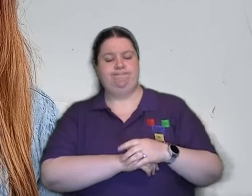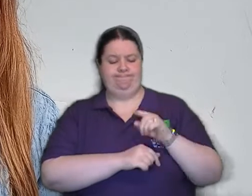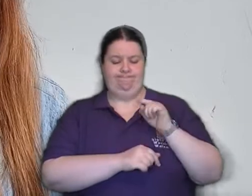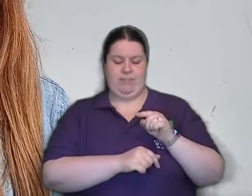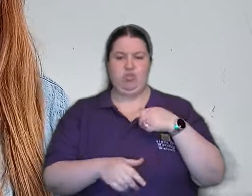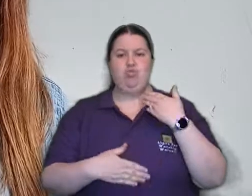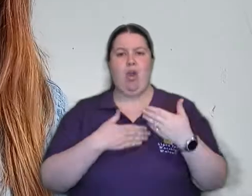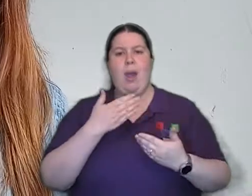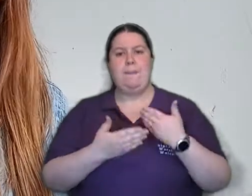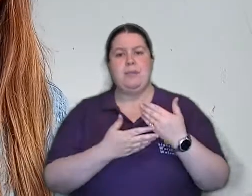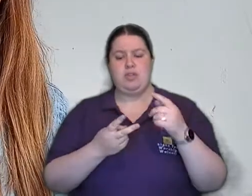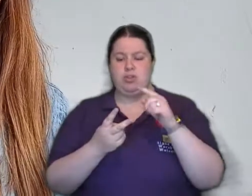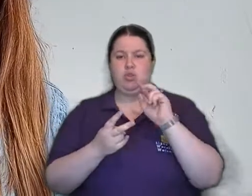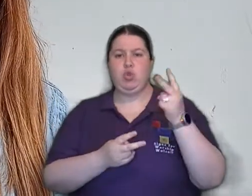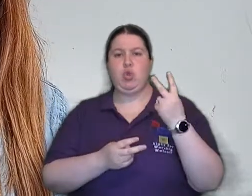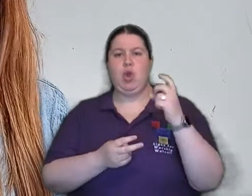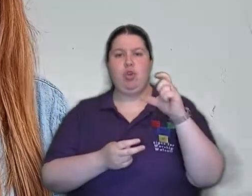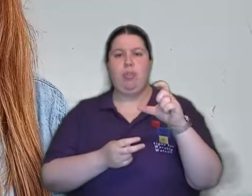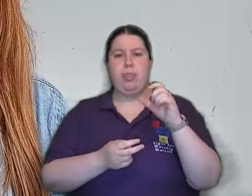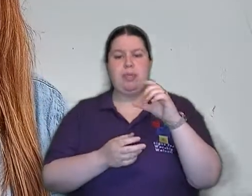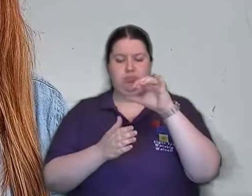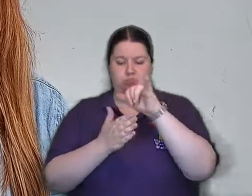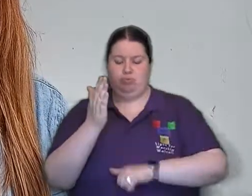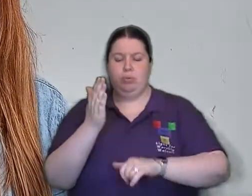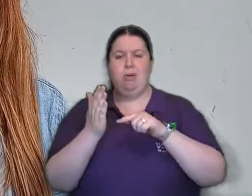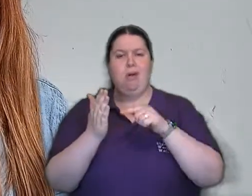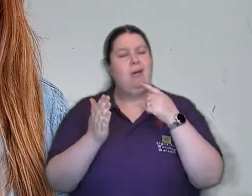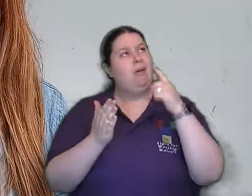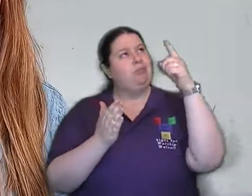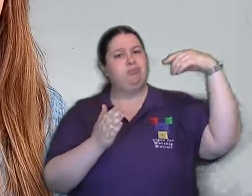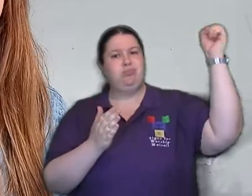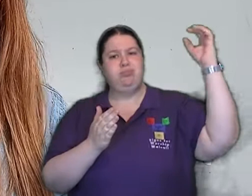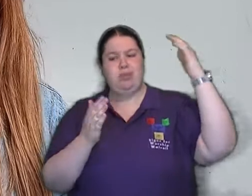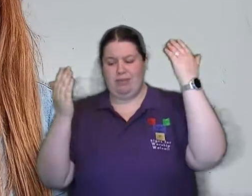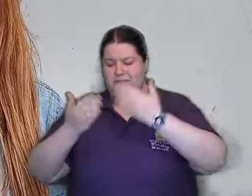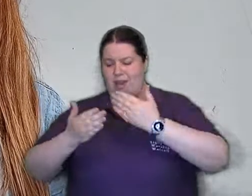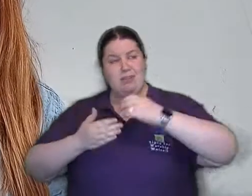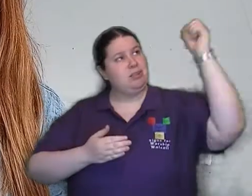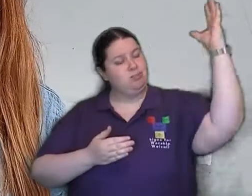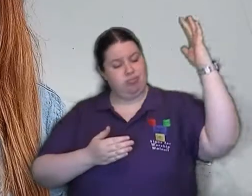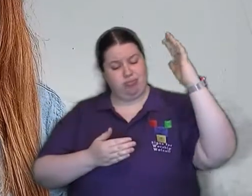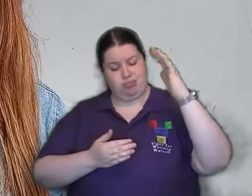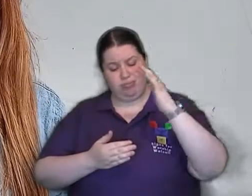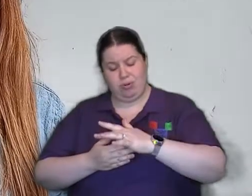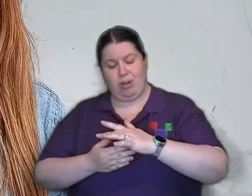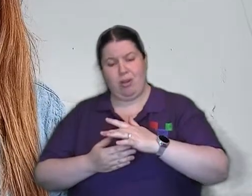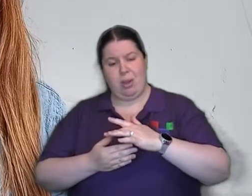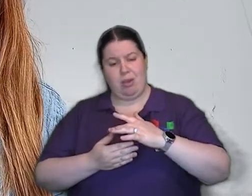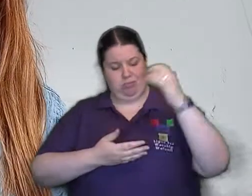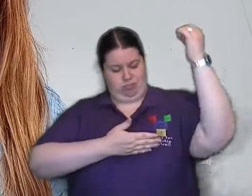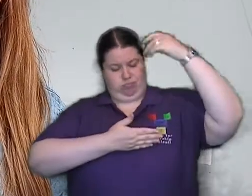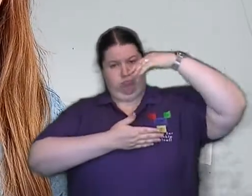Christ. This is what's described in the 2 Corinthians passage. For God, who said, "Let light shine out of